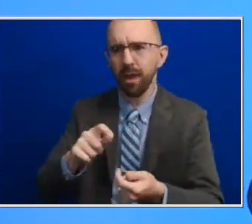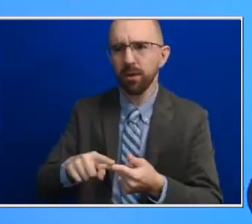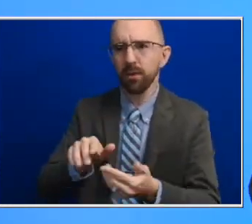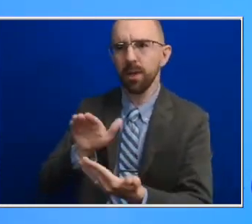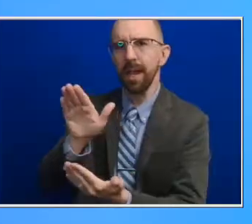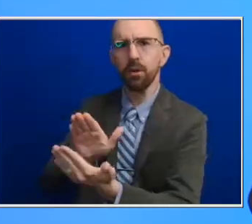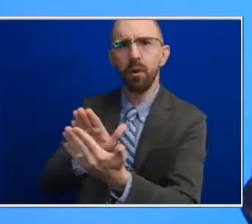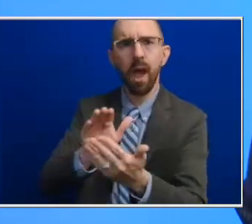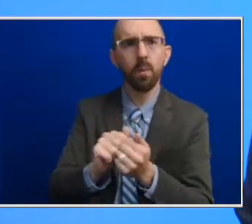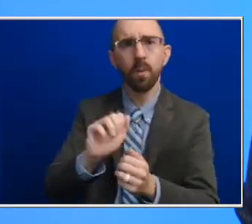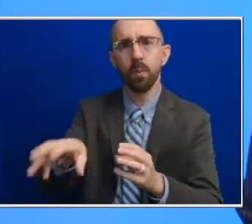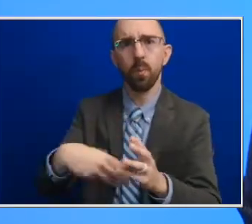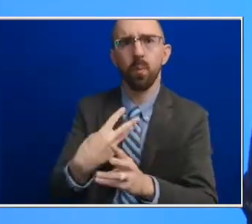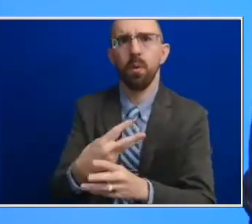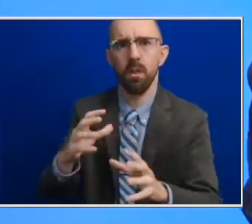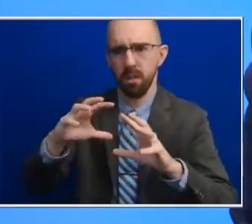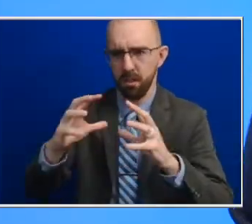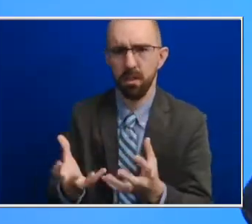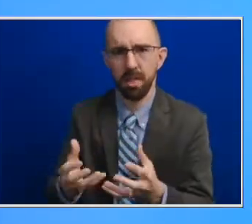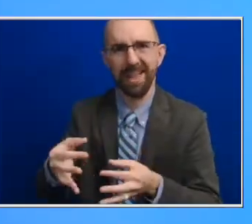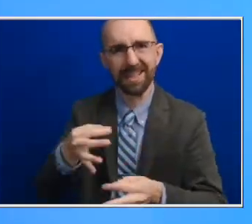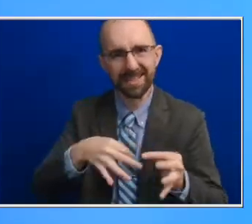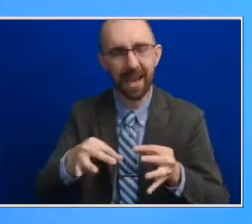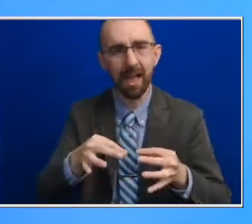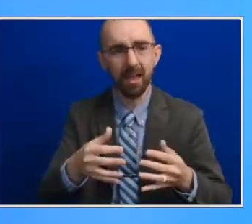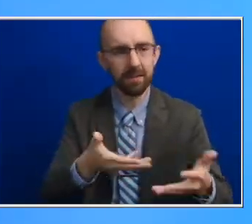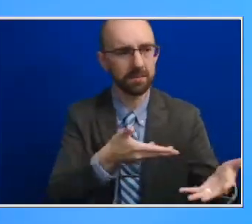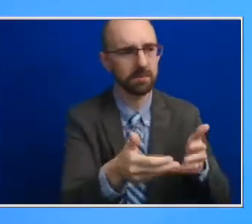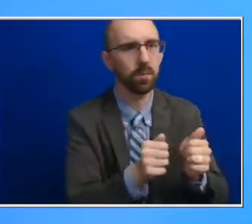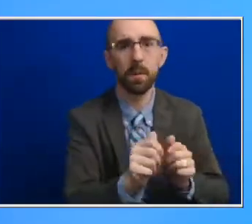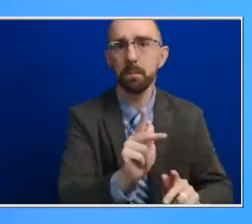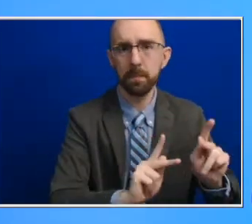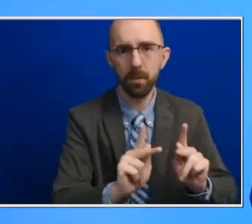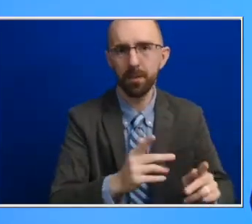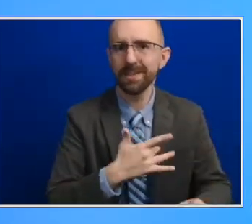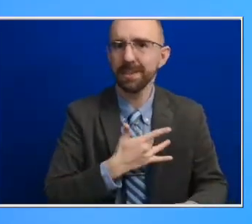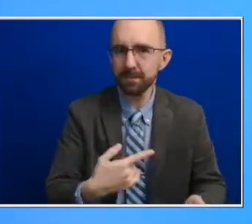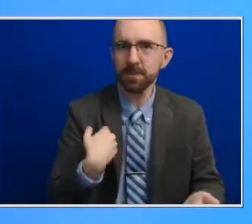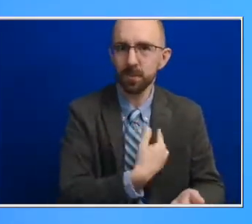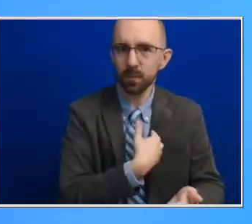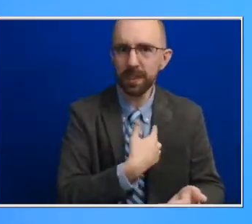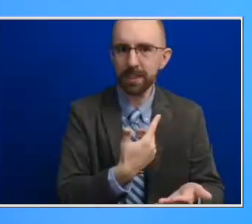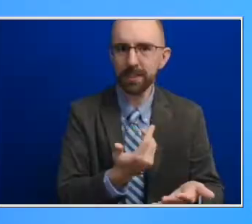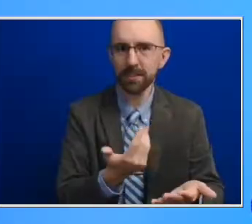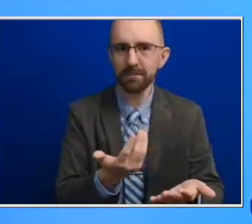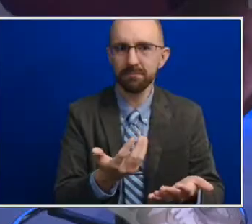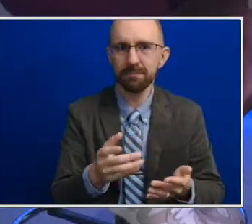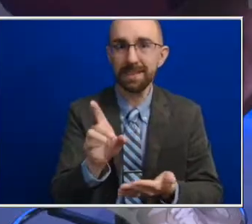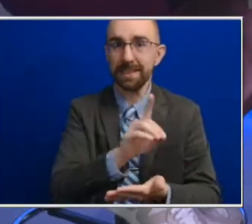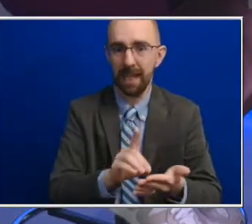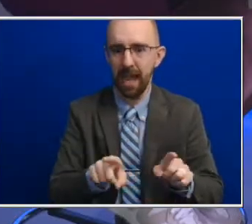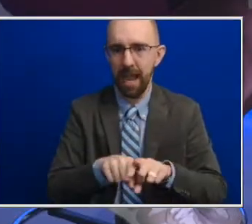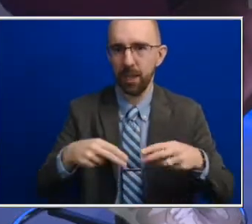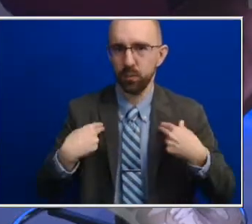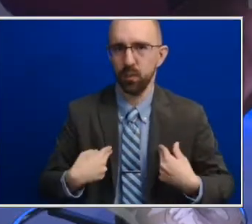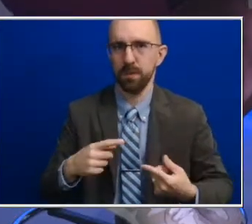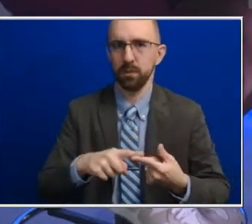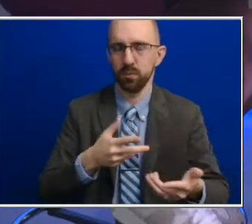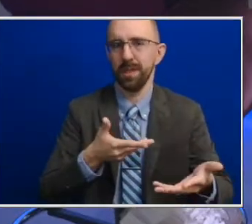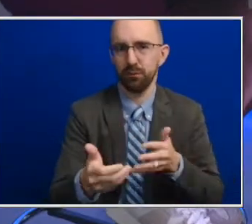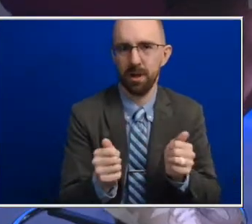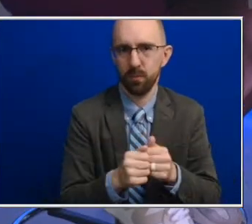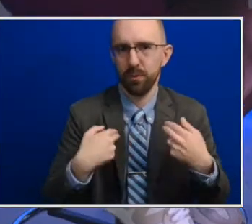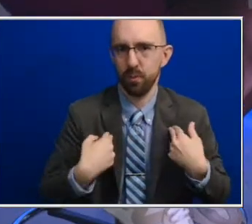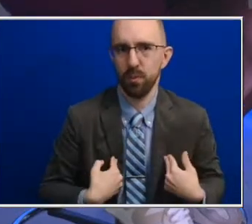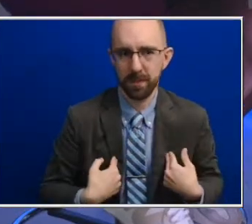world around them, as opposed to interfacing with people, which is typically what we're as human beings designed to interact with. And I see, Dr. Johnson, you nodding your